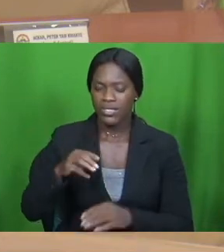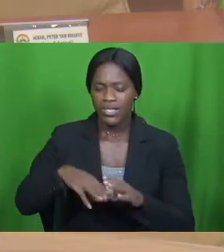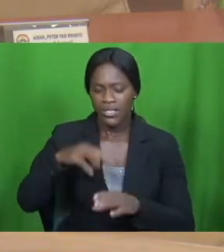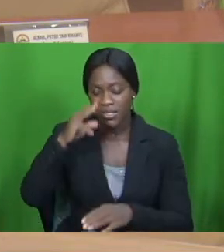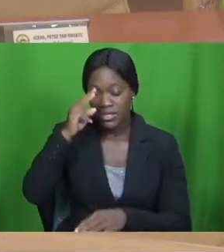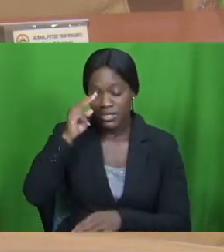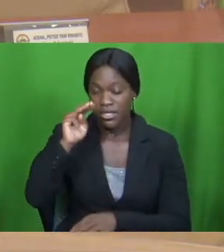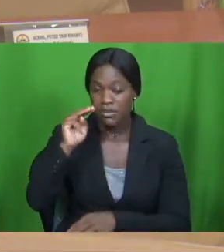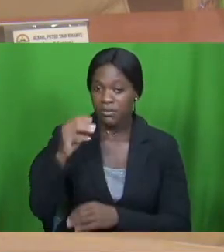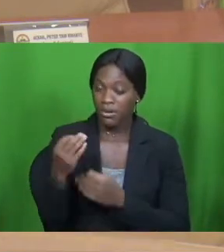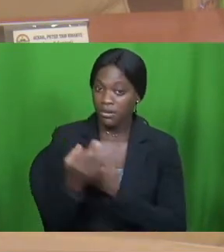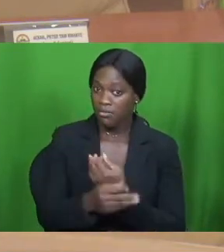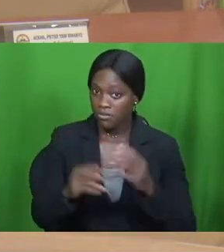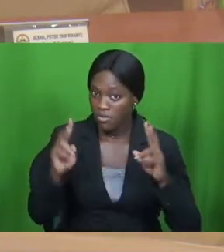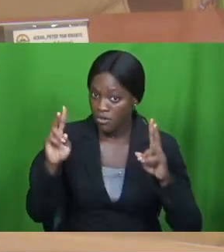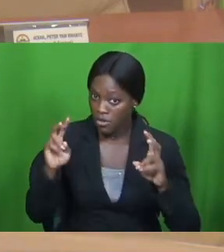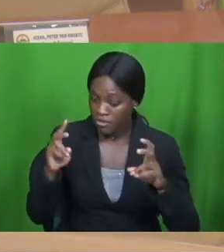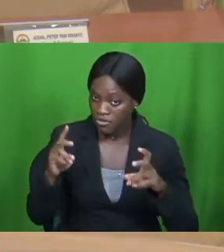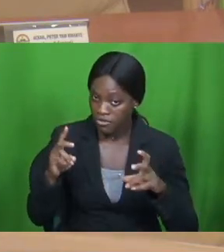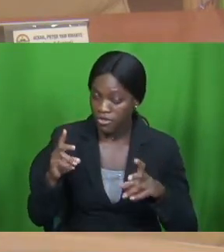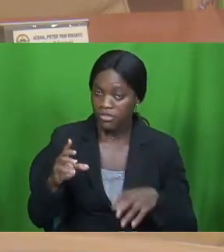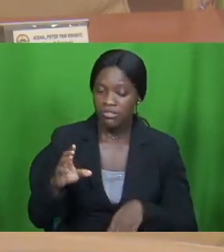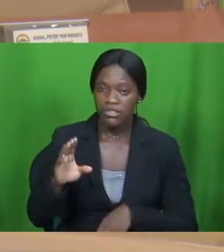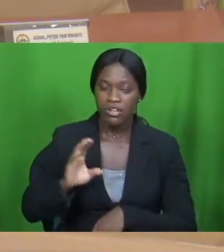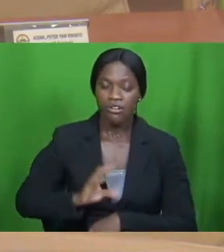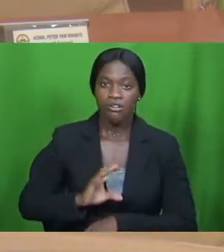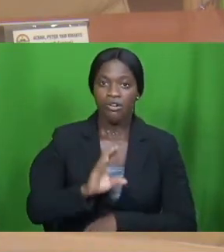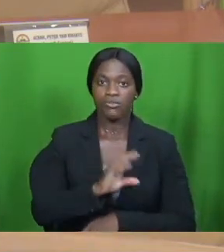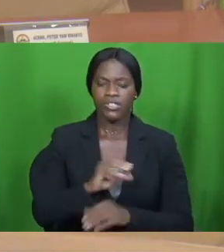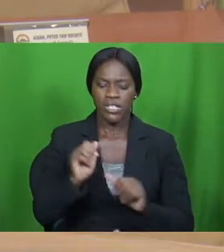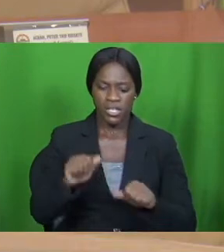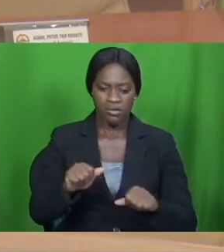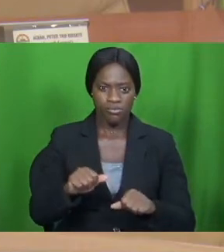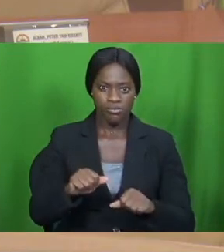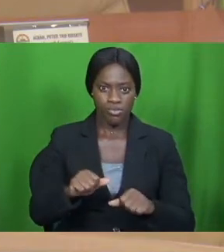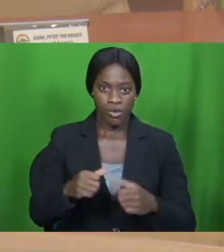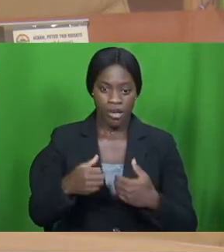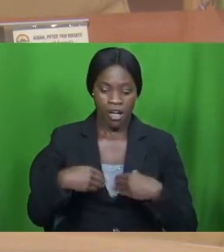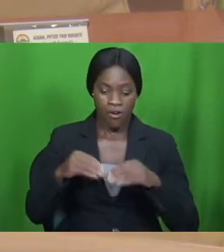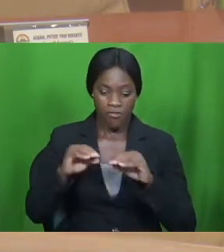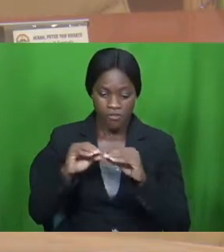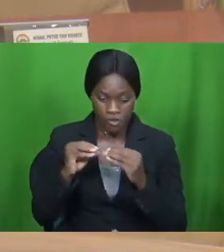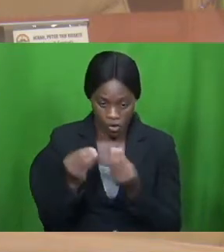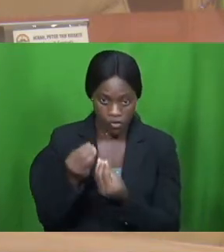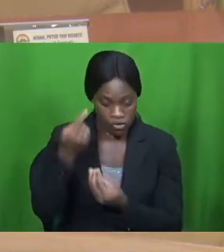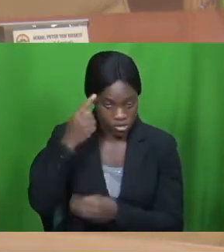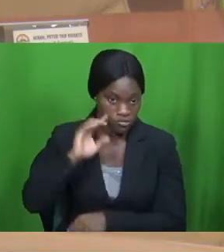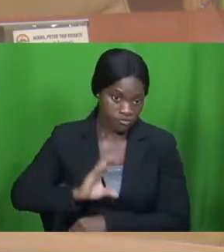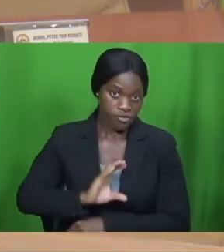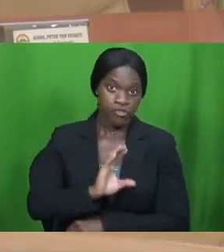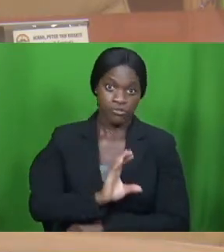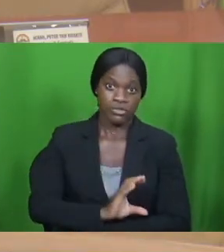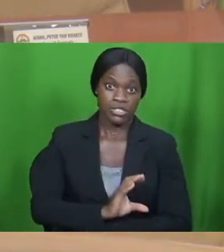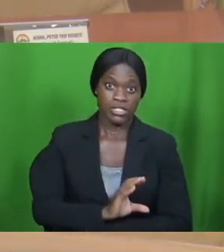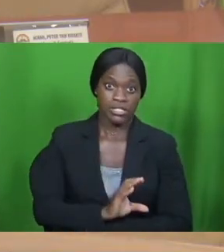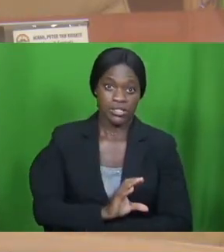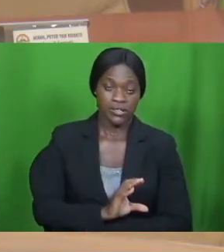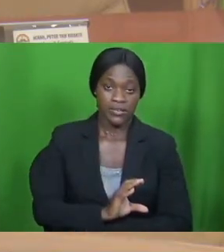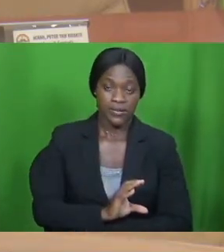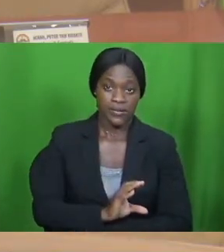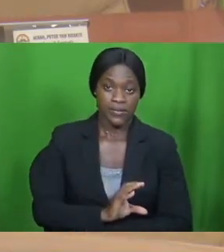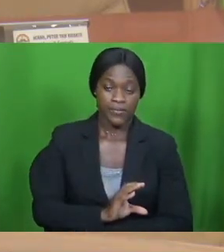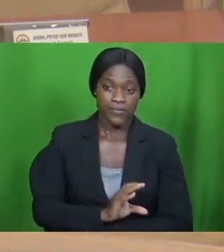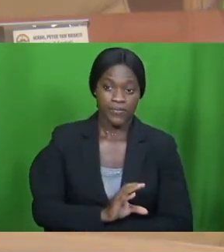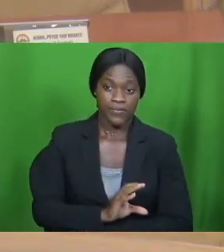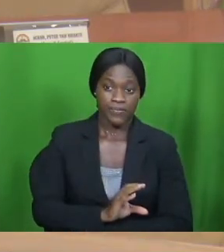then, he managed to secure an office for his committee. And Mr. Speaker, you